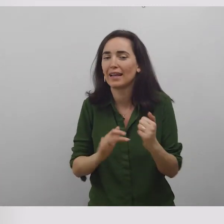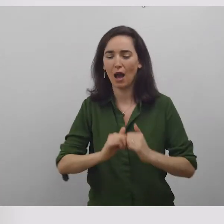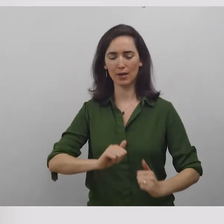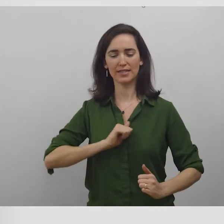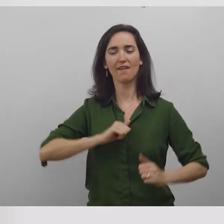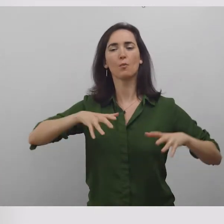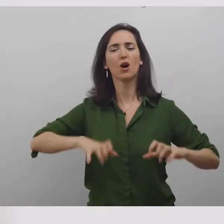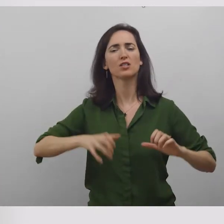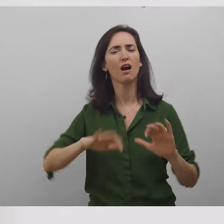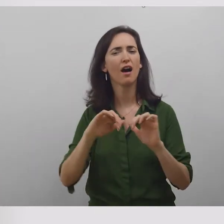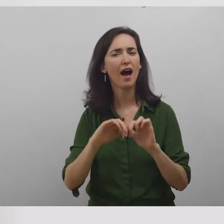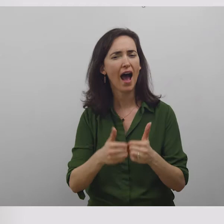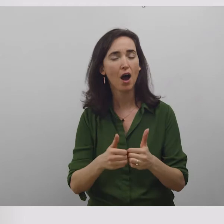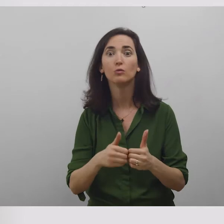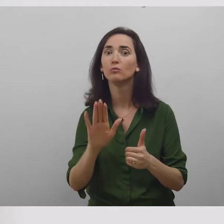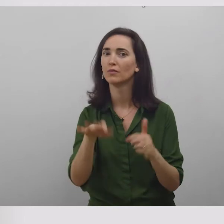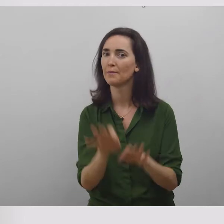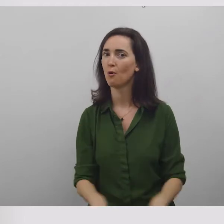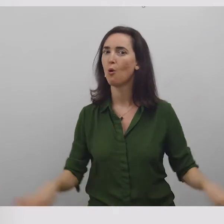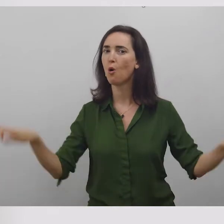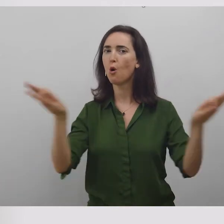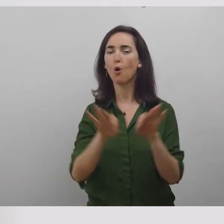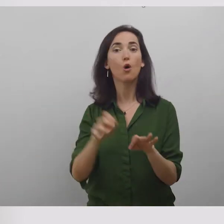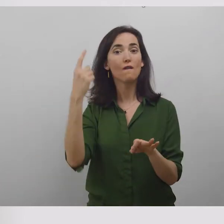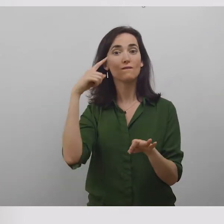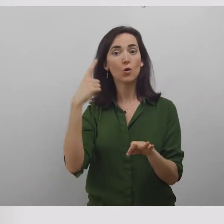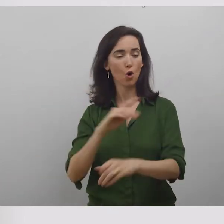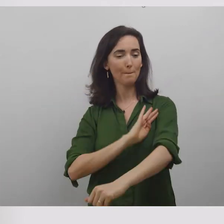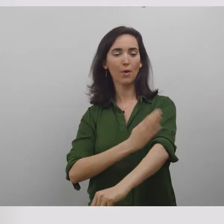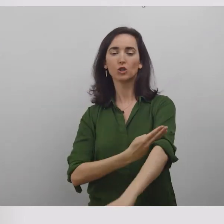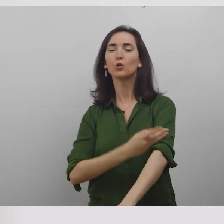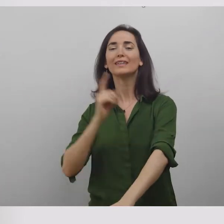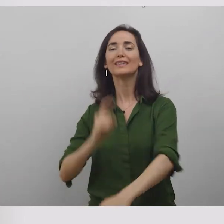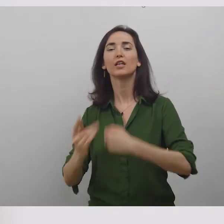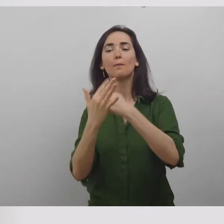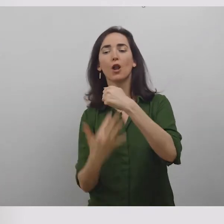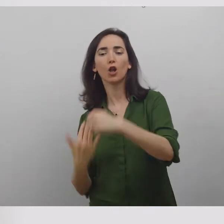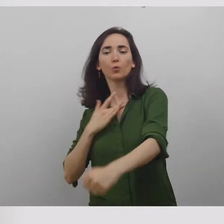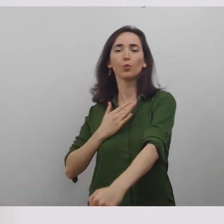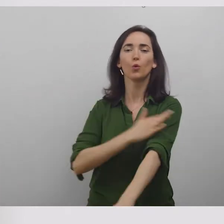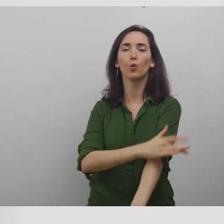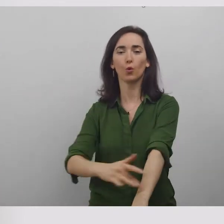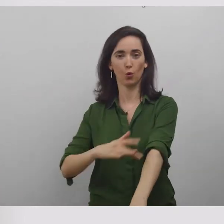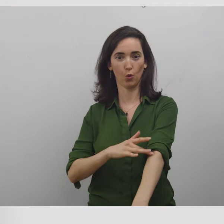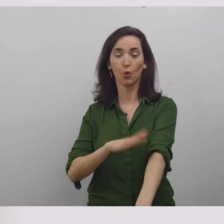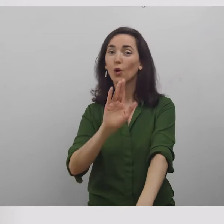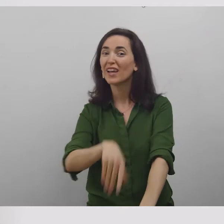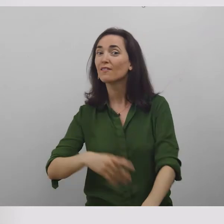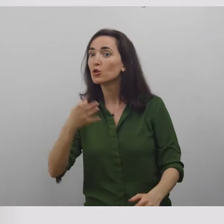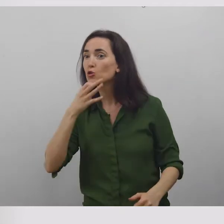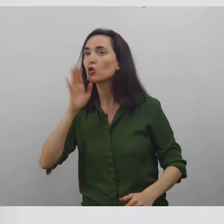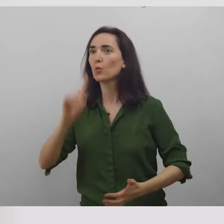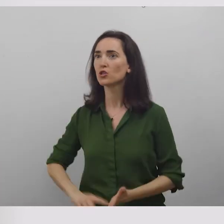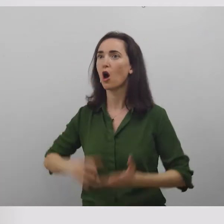for self-massage. And this is really important to help increase the blood flow to your musculature, especially when you're going to have